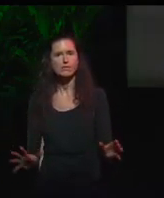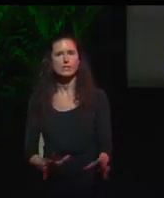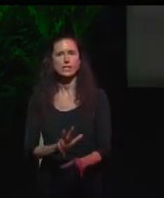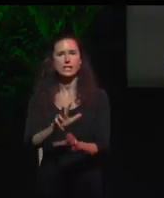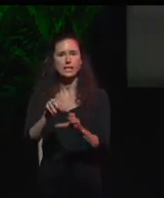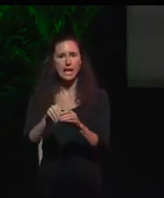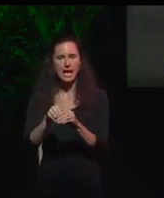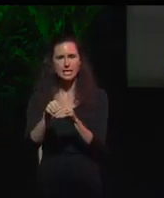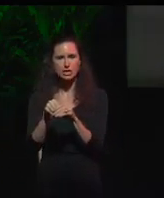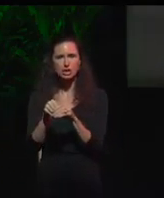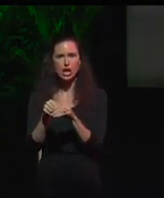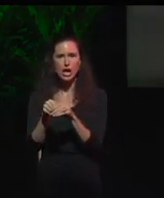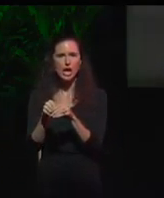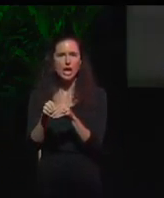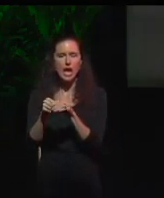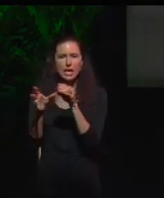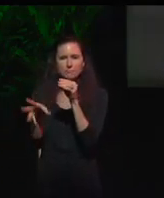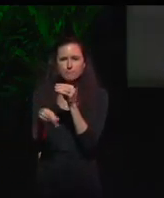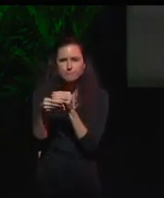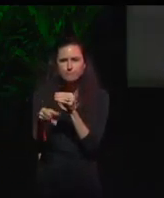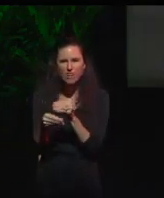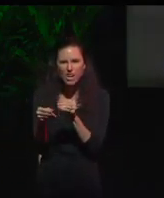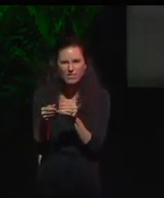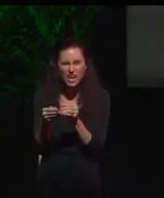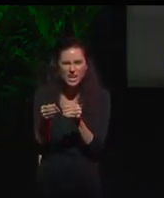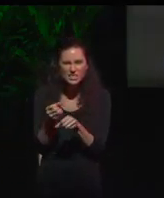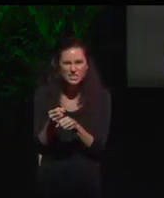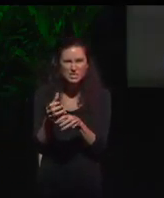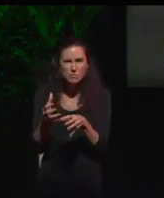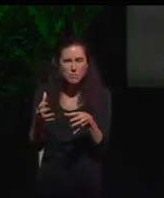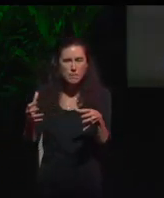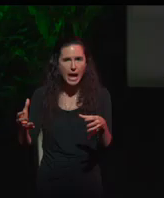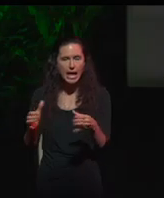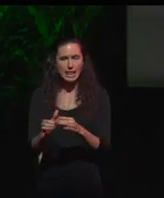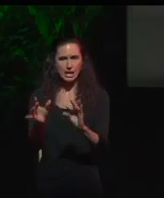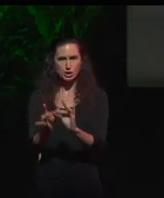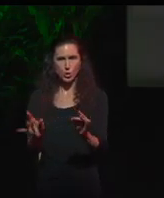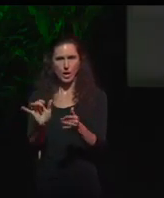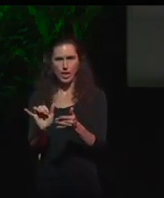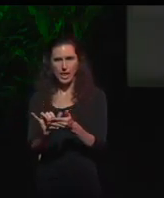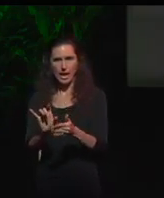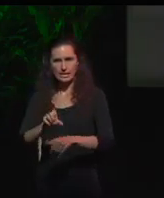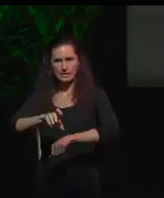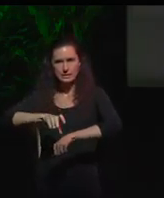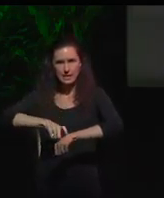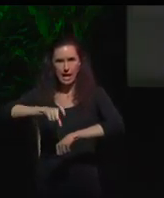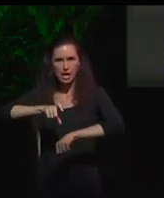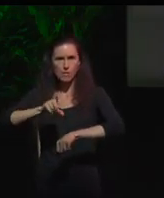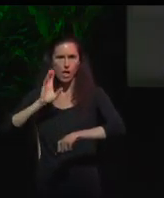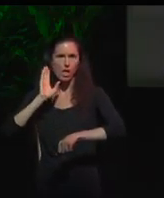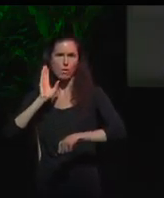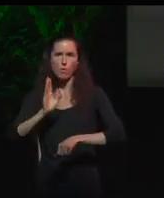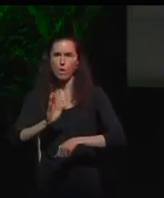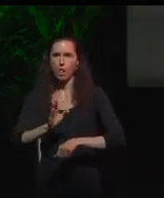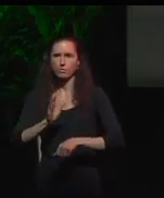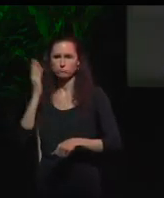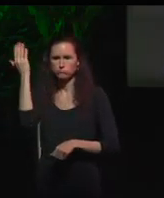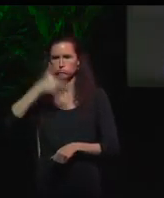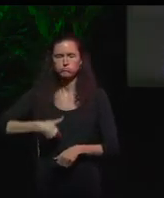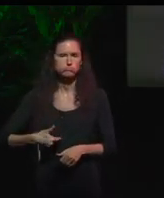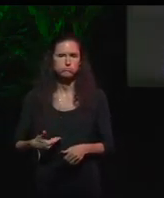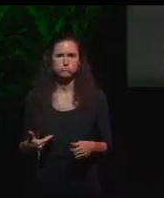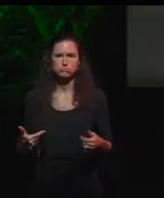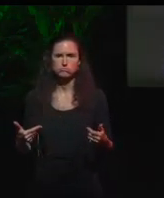expand our story in this moment, in this plot point, It's going to pass us by